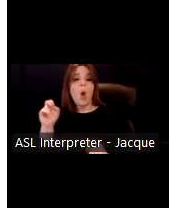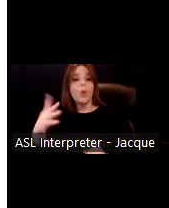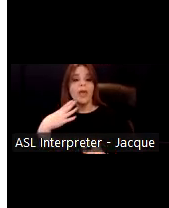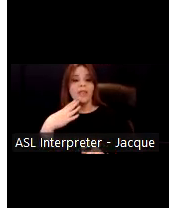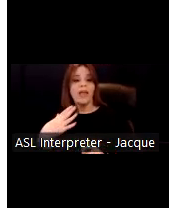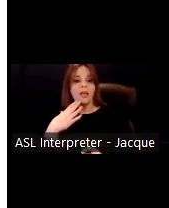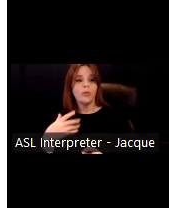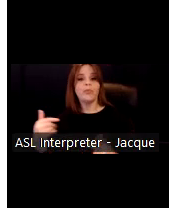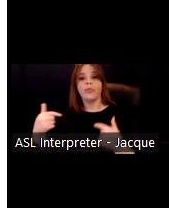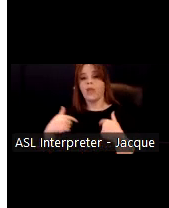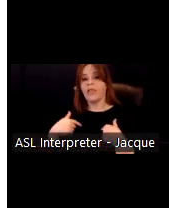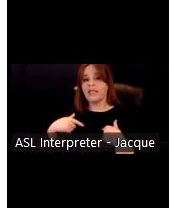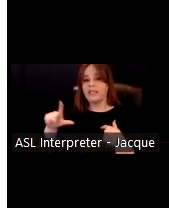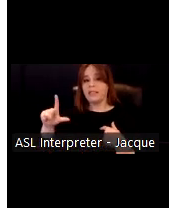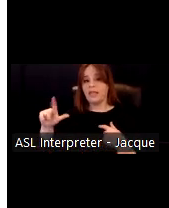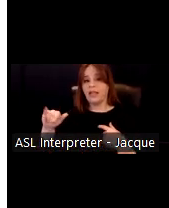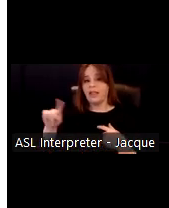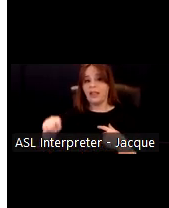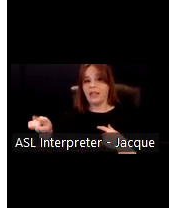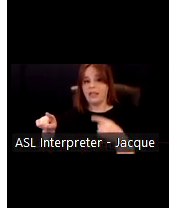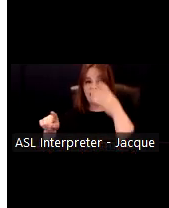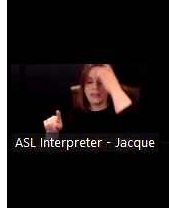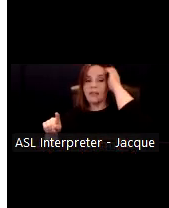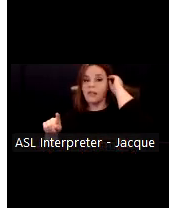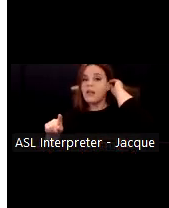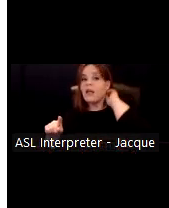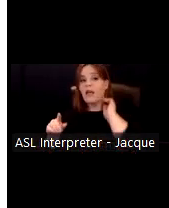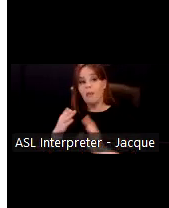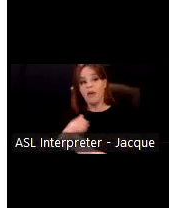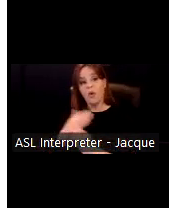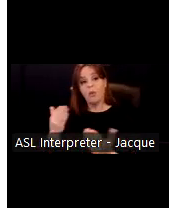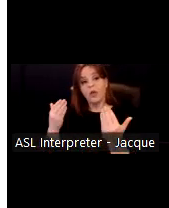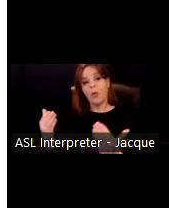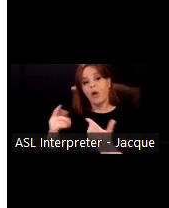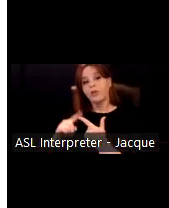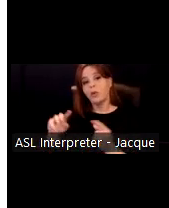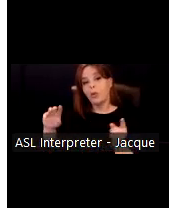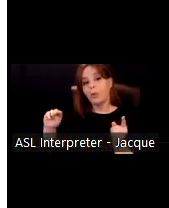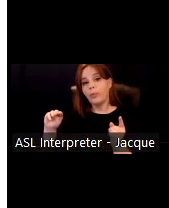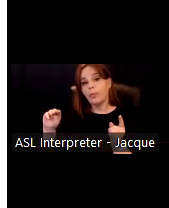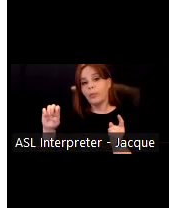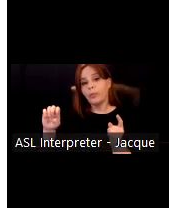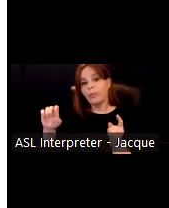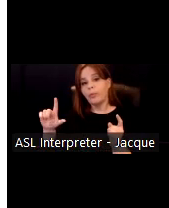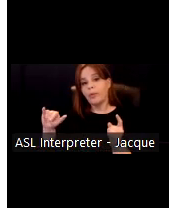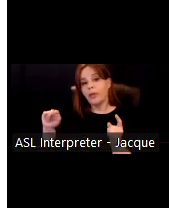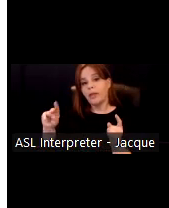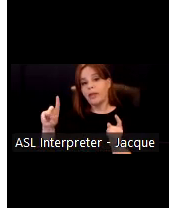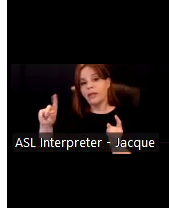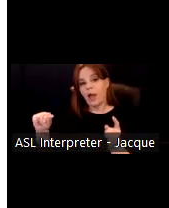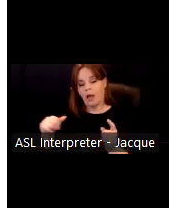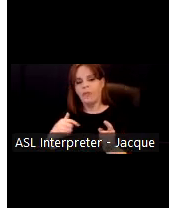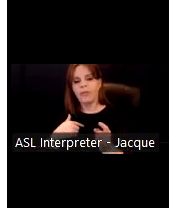This is Liz. Before we go on to Melinda, I just want to say a